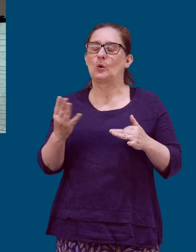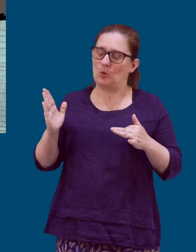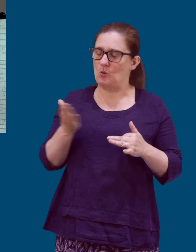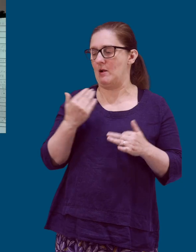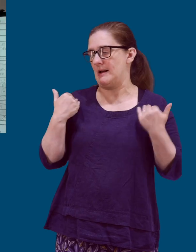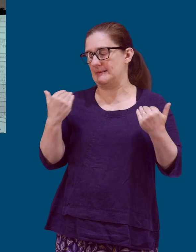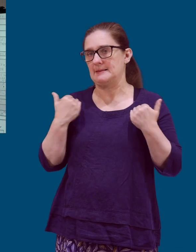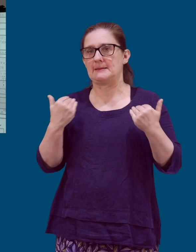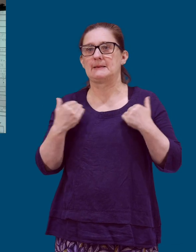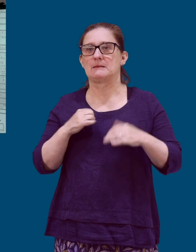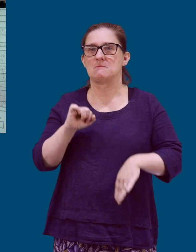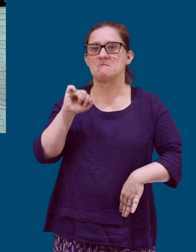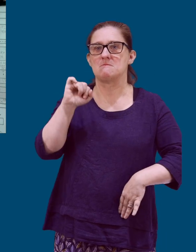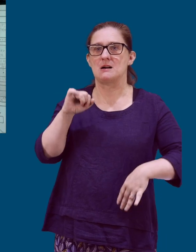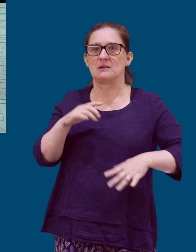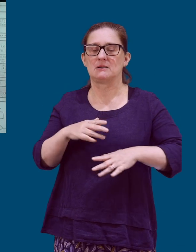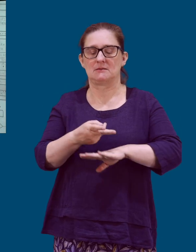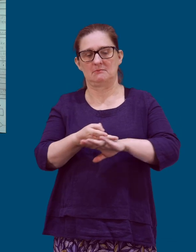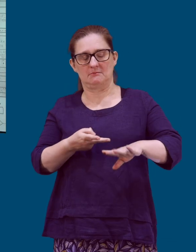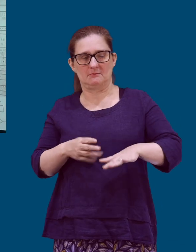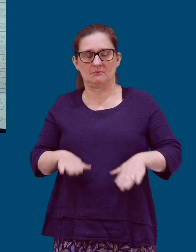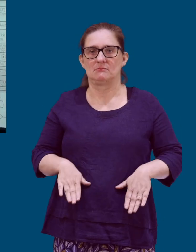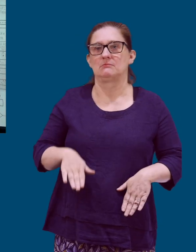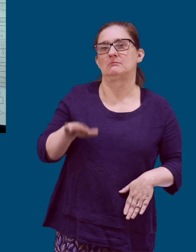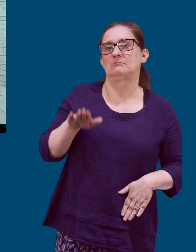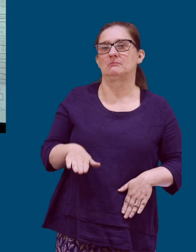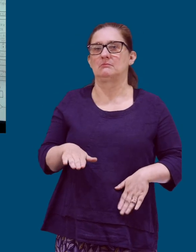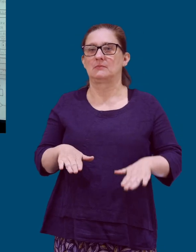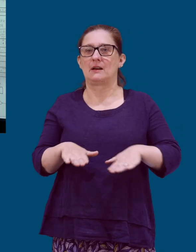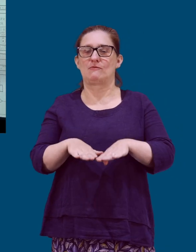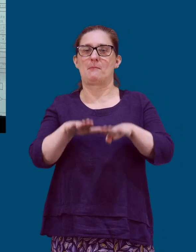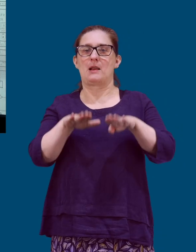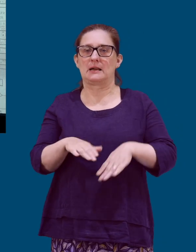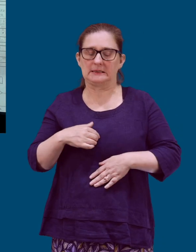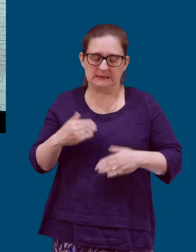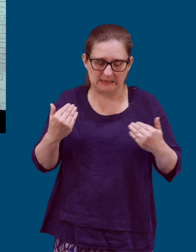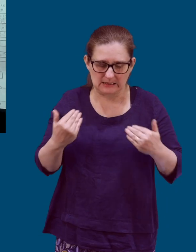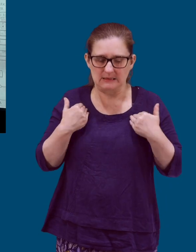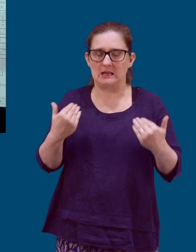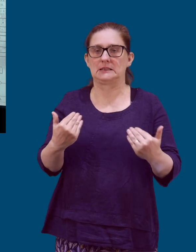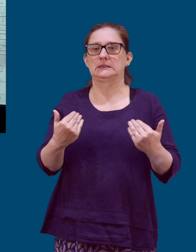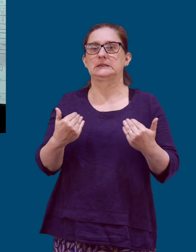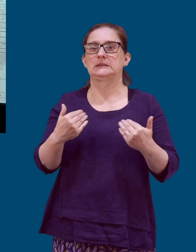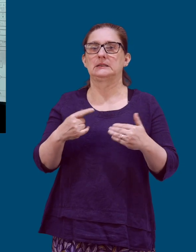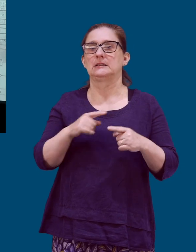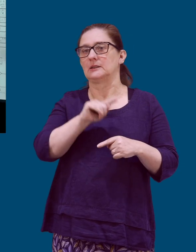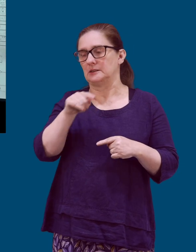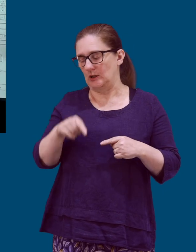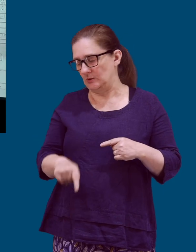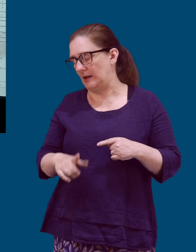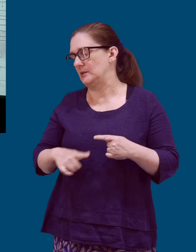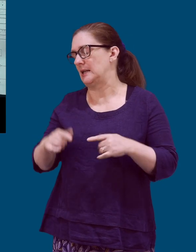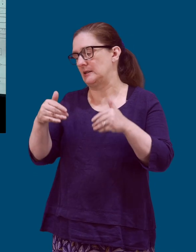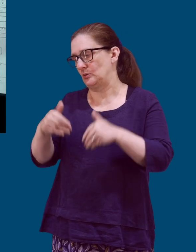bug, Superman, side plank, front plank, calm. Go downstairs, heat tea up, toast, orange